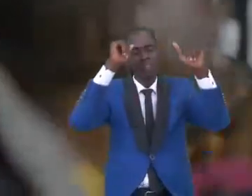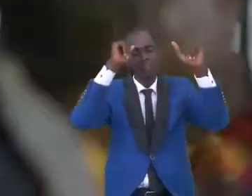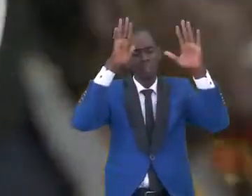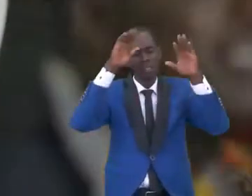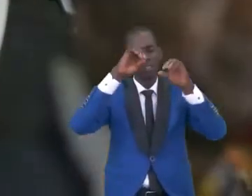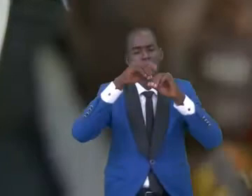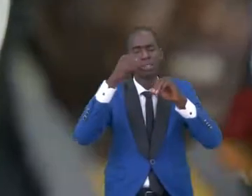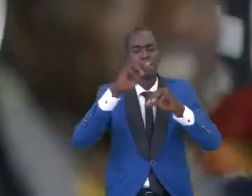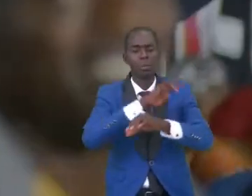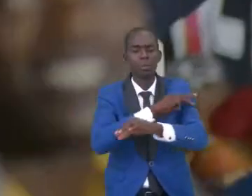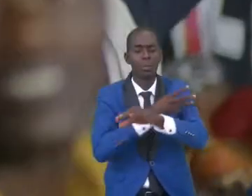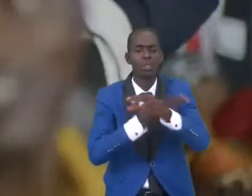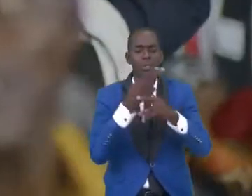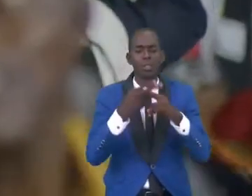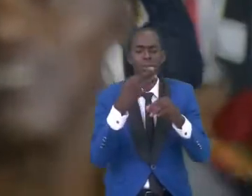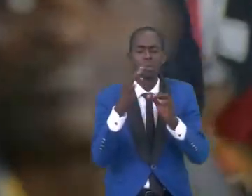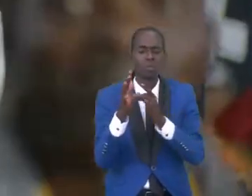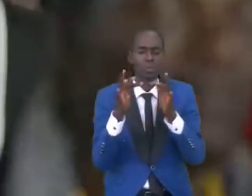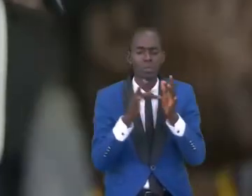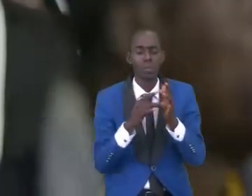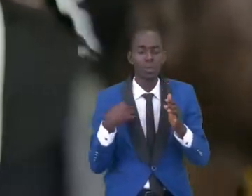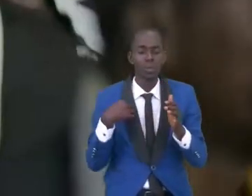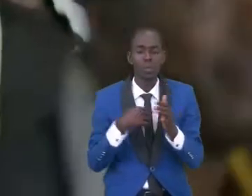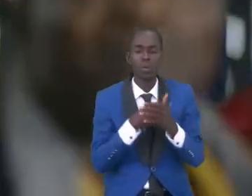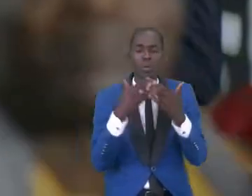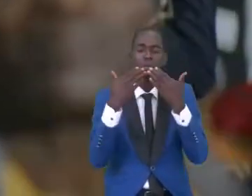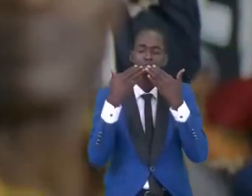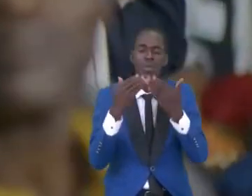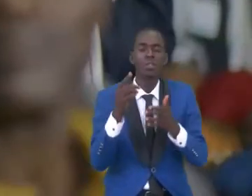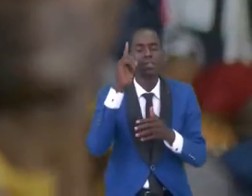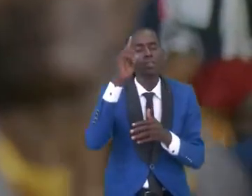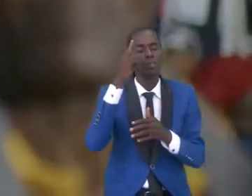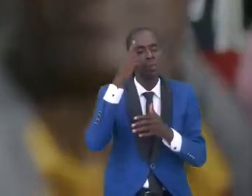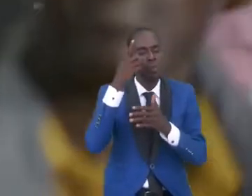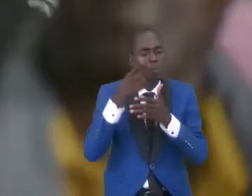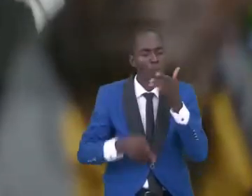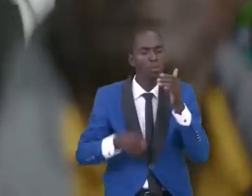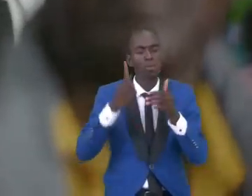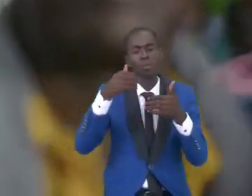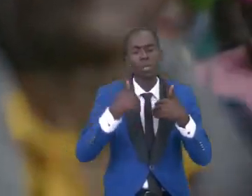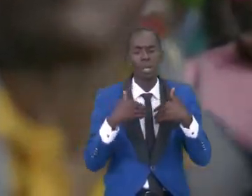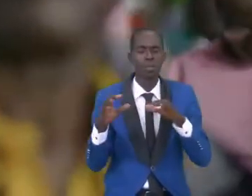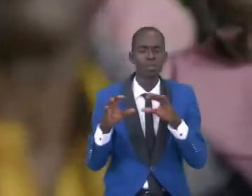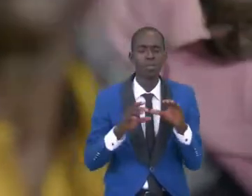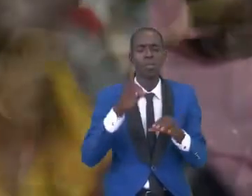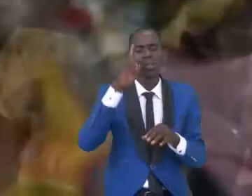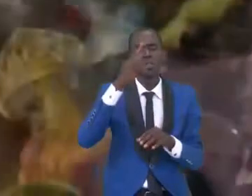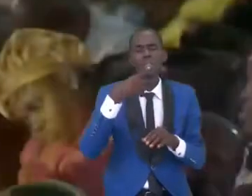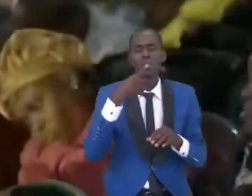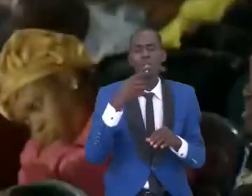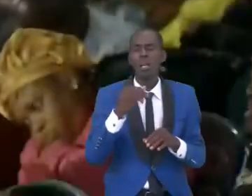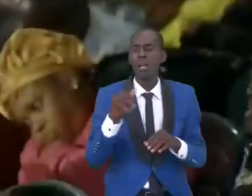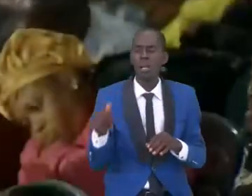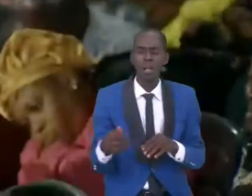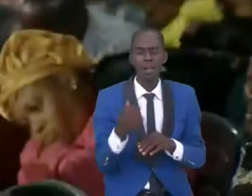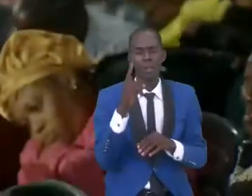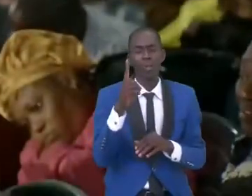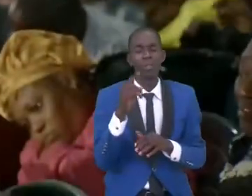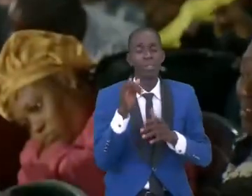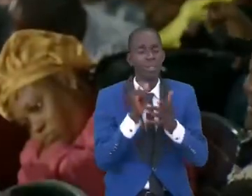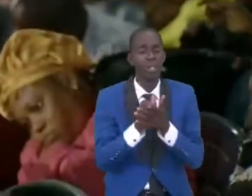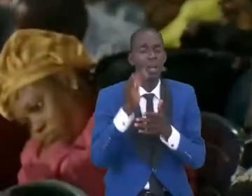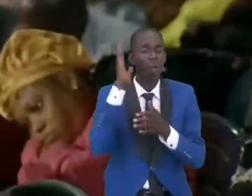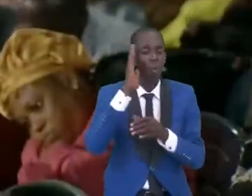Jesus, well, thank you for what you have done. You have said, whosoever shall